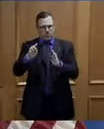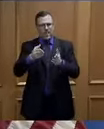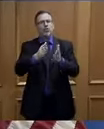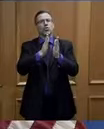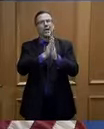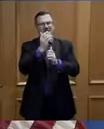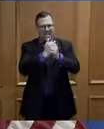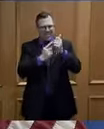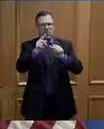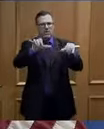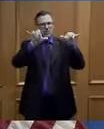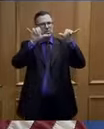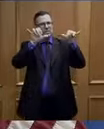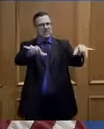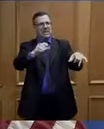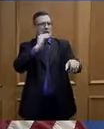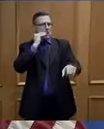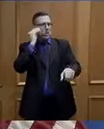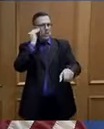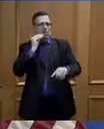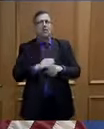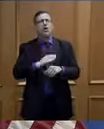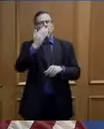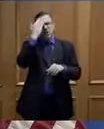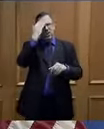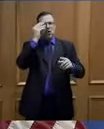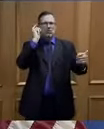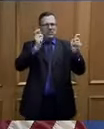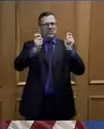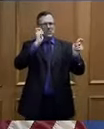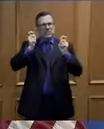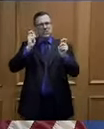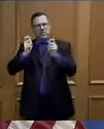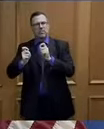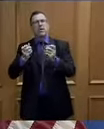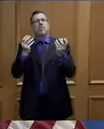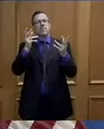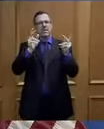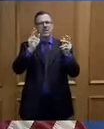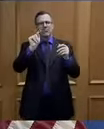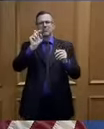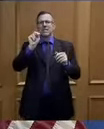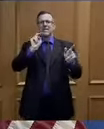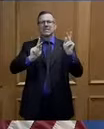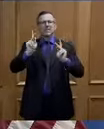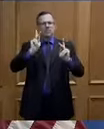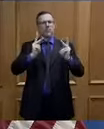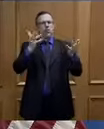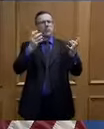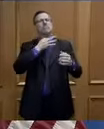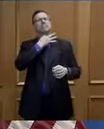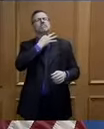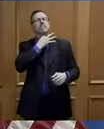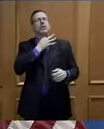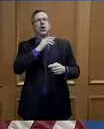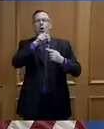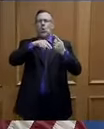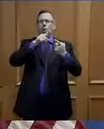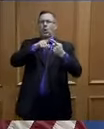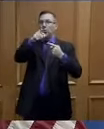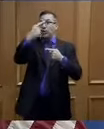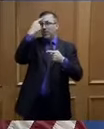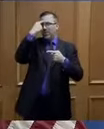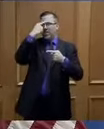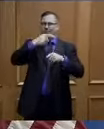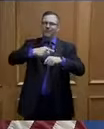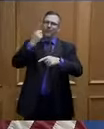of developments can change, but I think a lot of Tennesseans want to know, what does that right time look like for you right